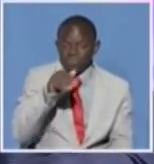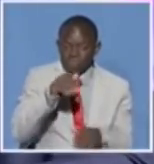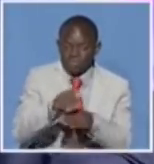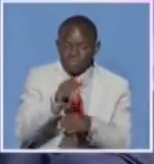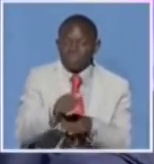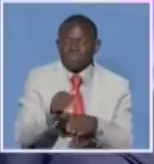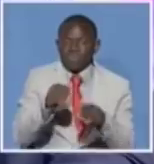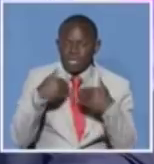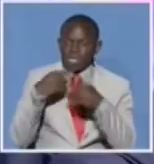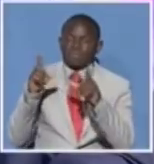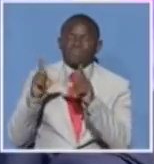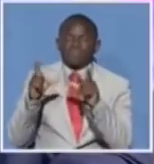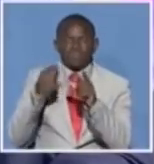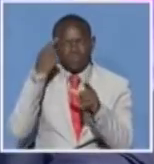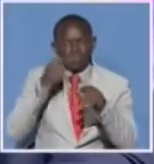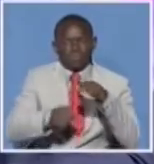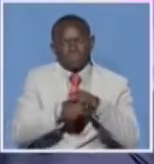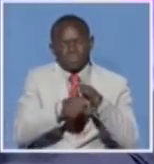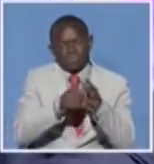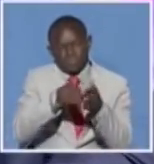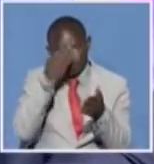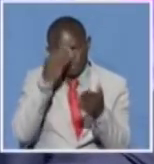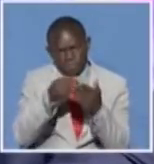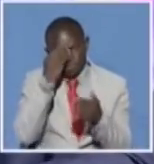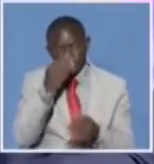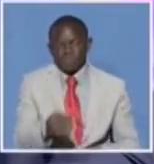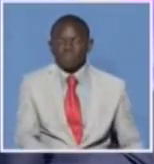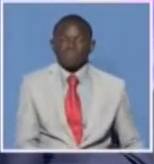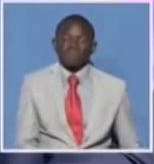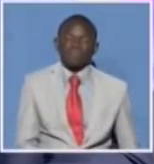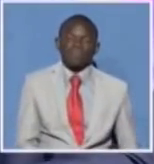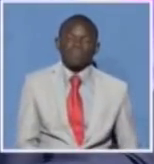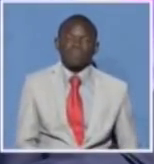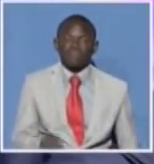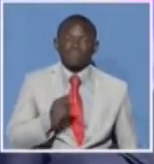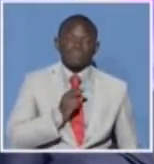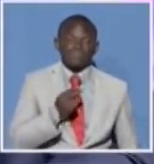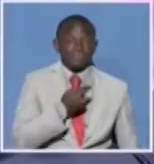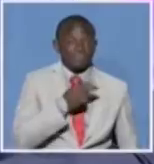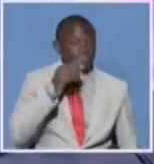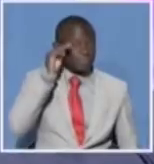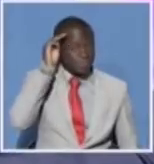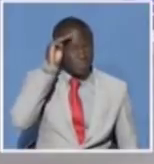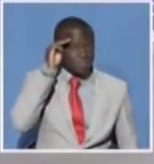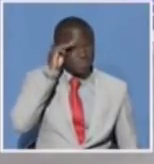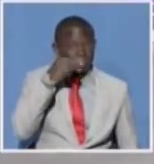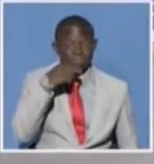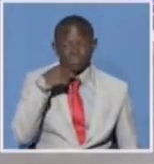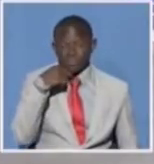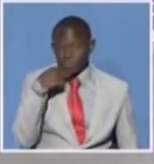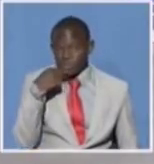indeed as citizens, is that those institutions should do what we believe, if it means that